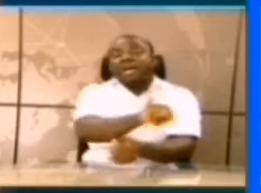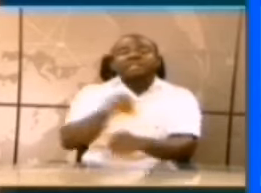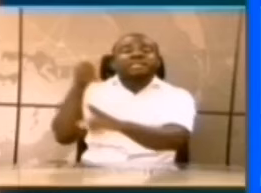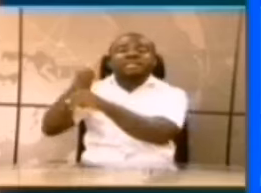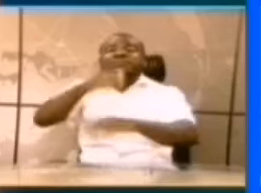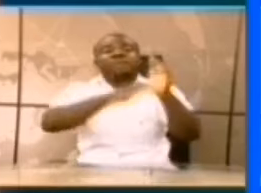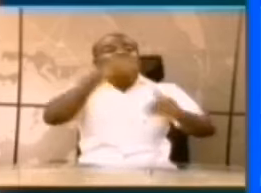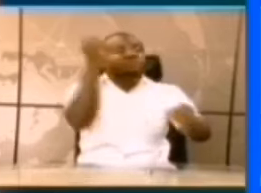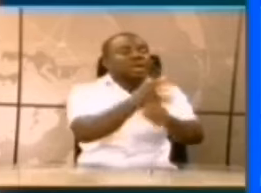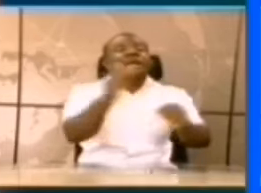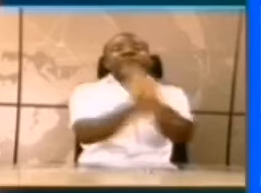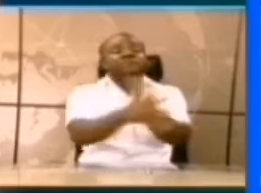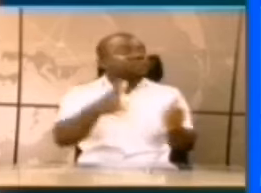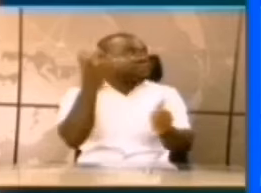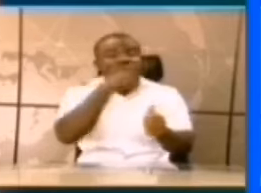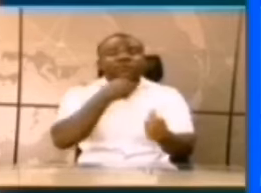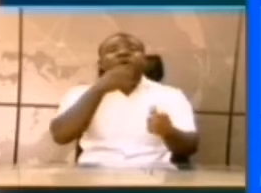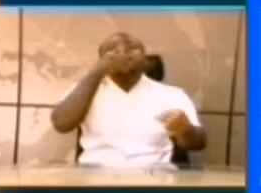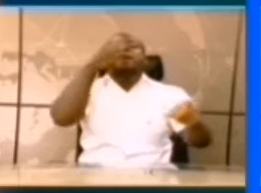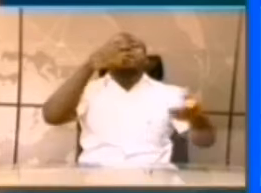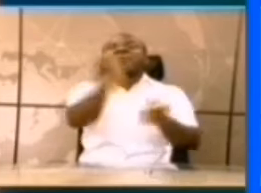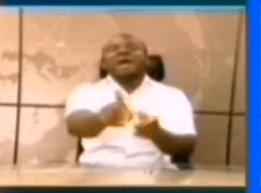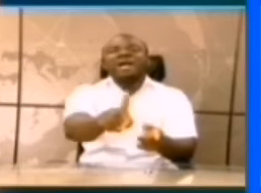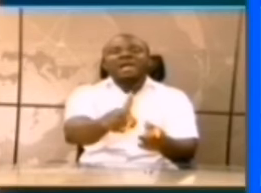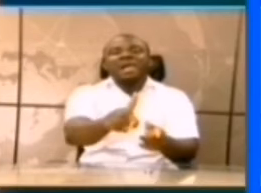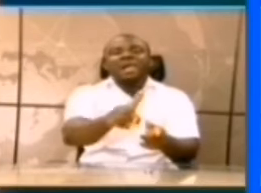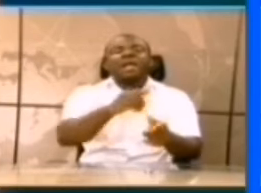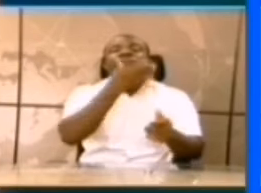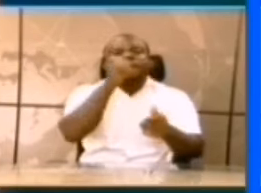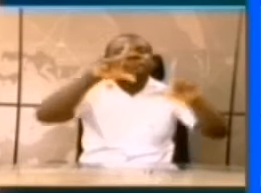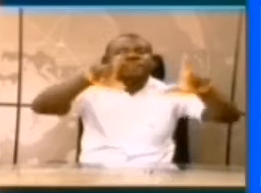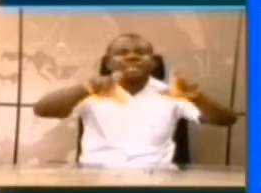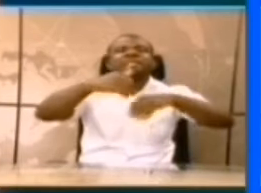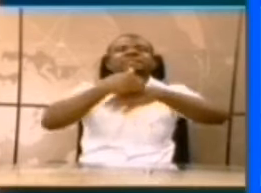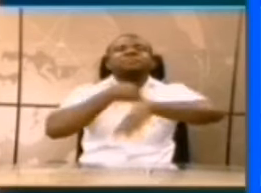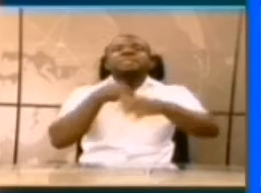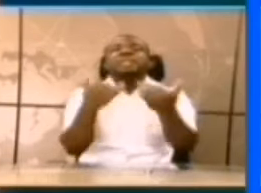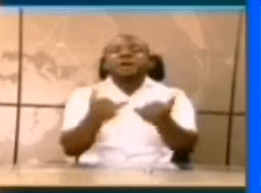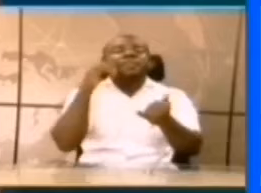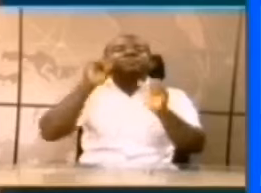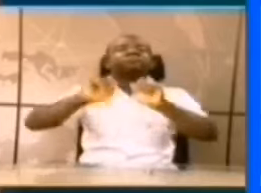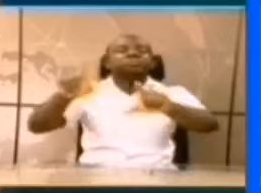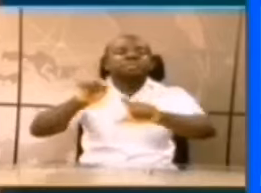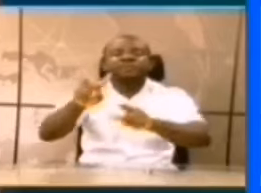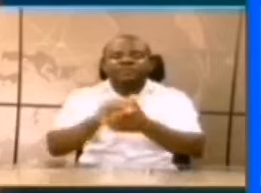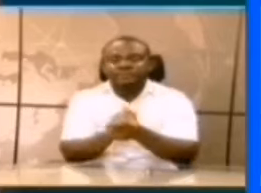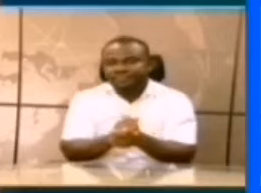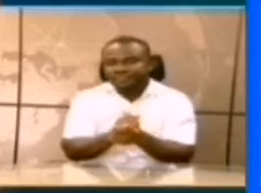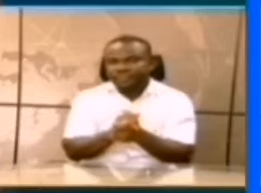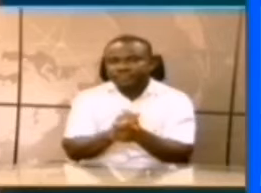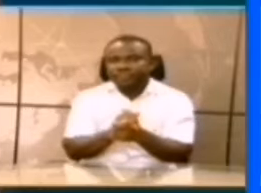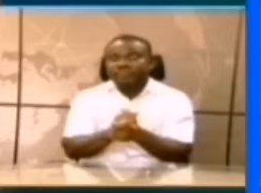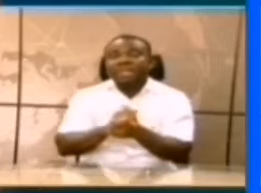Susanna, for what's happening. I'm a muscle. Can't think of the way. Catch me. Project